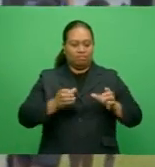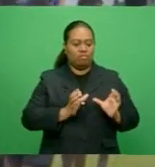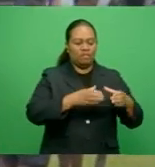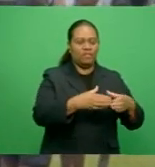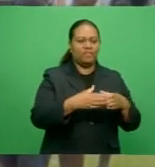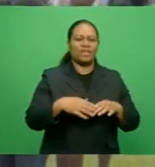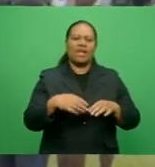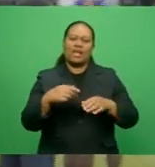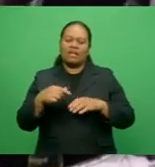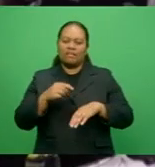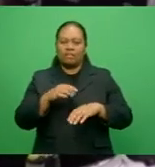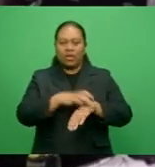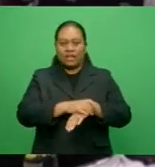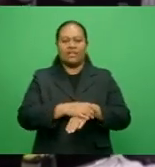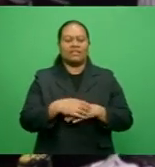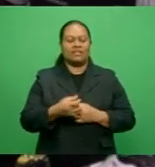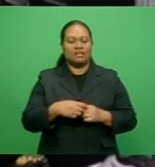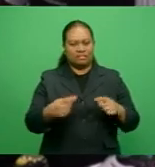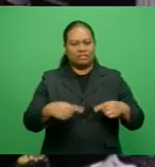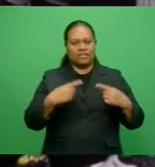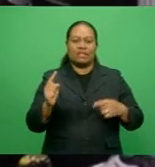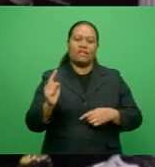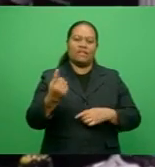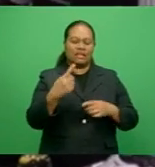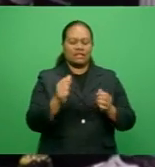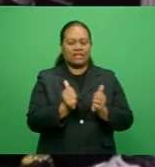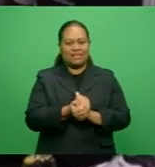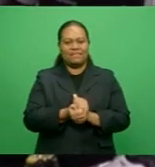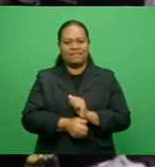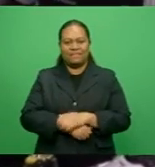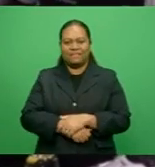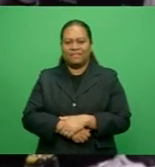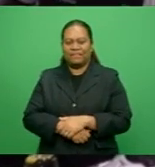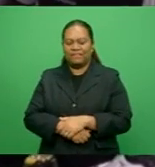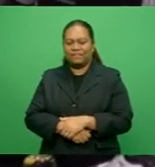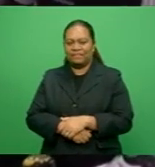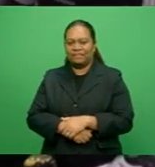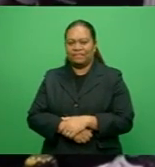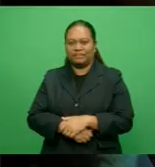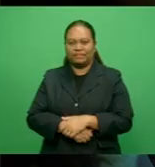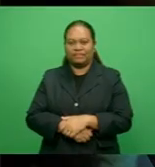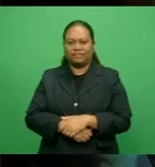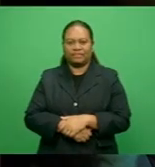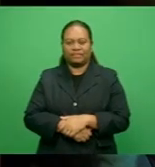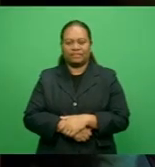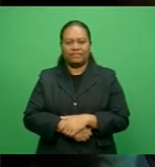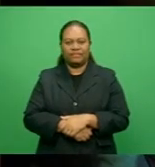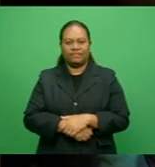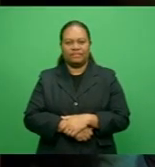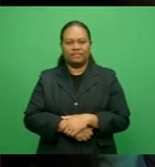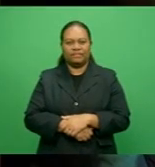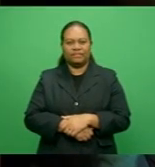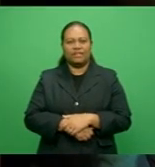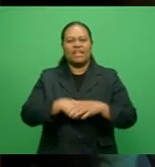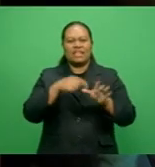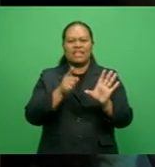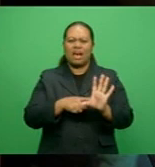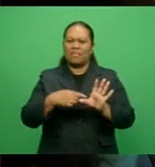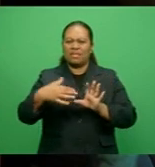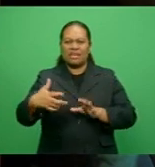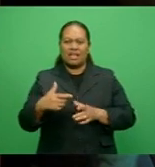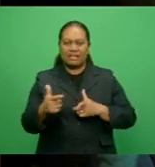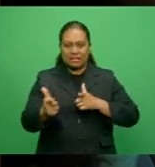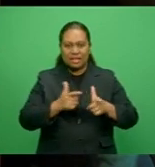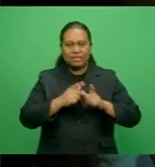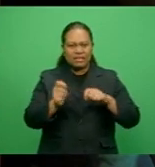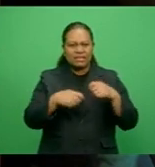9:52 a.m. on Friday in their first match. Aquila Dama, FBC Sports. The Ahmadiyya Sevens side is